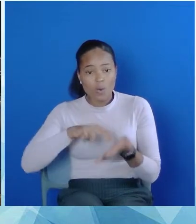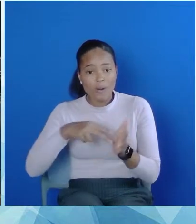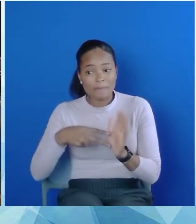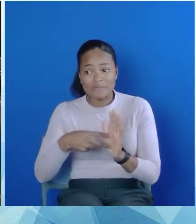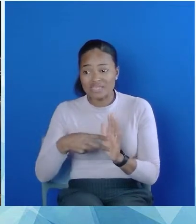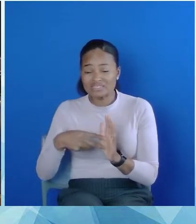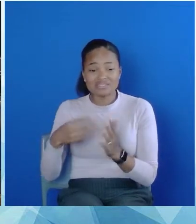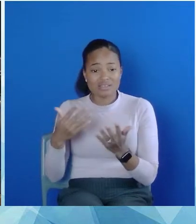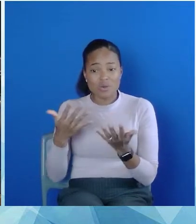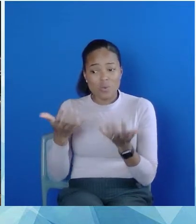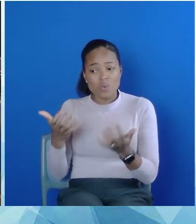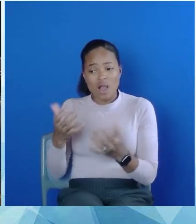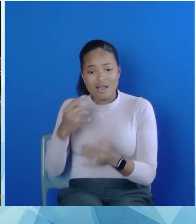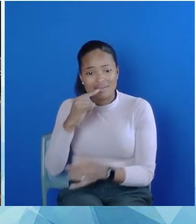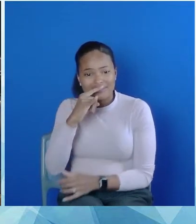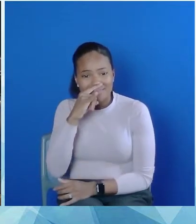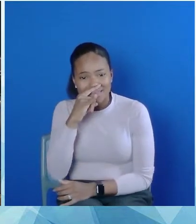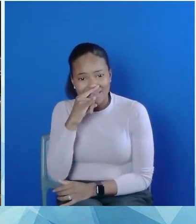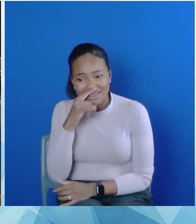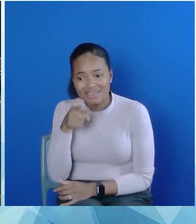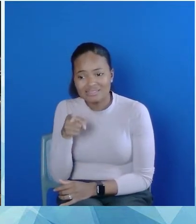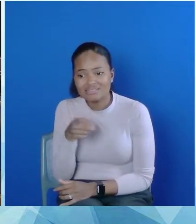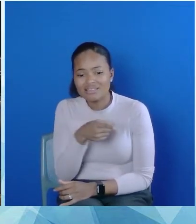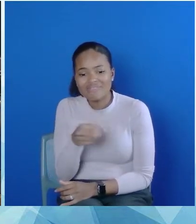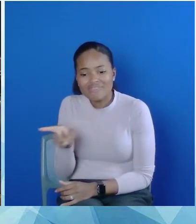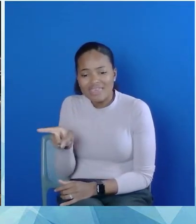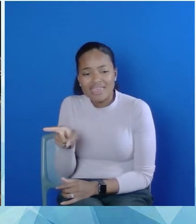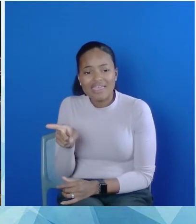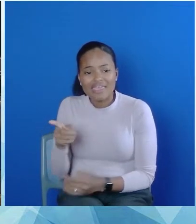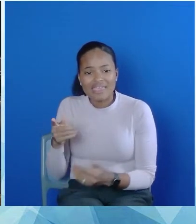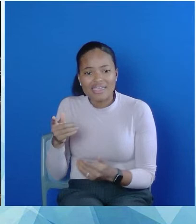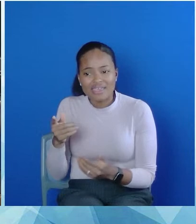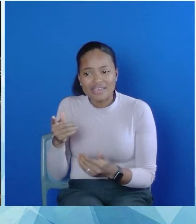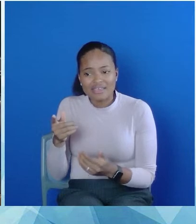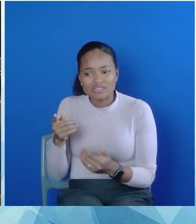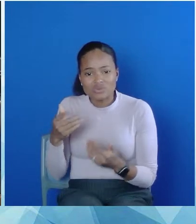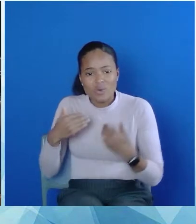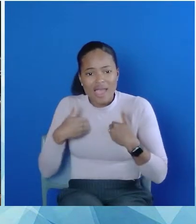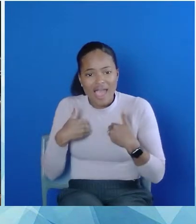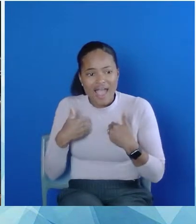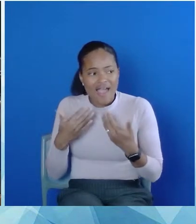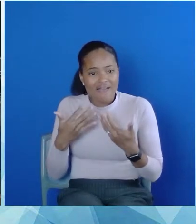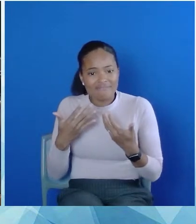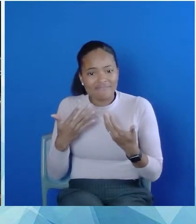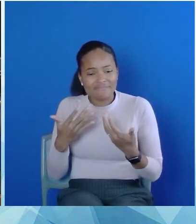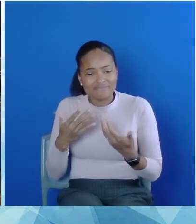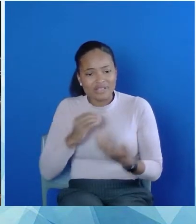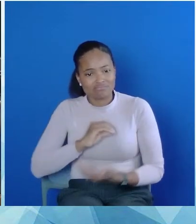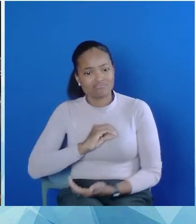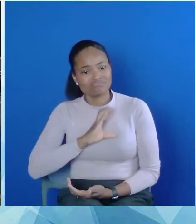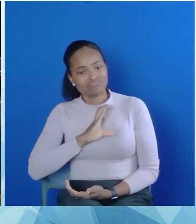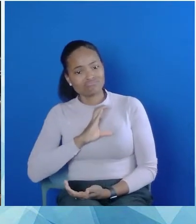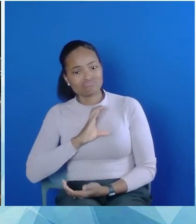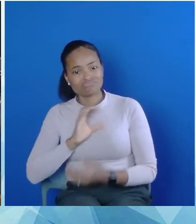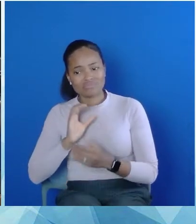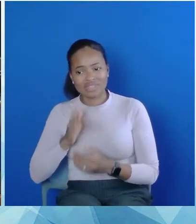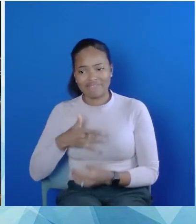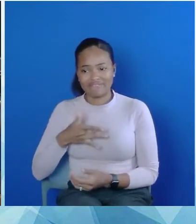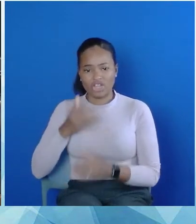have things that they can accomplish beyond here. Absolutely. And I think,